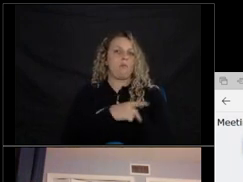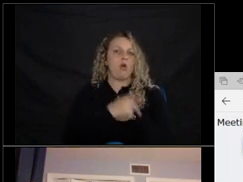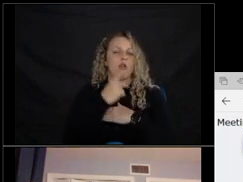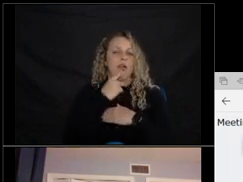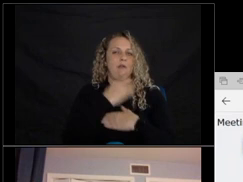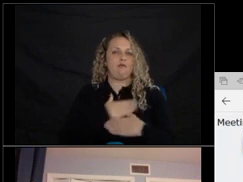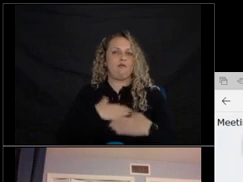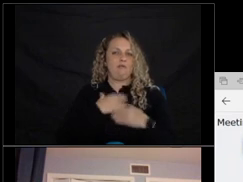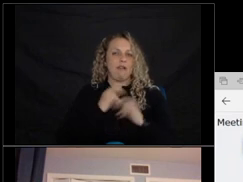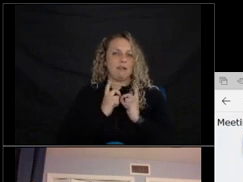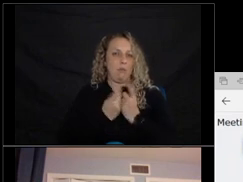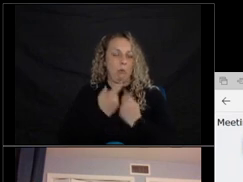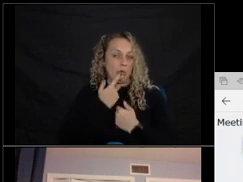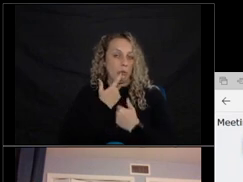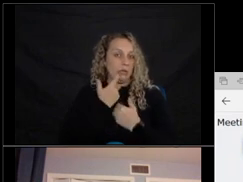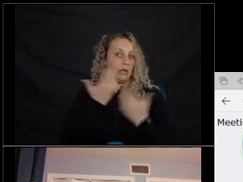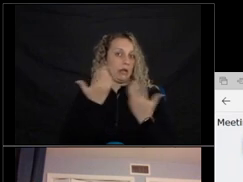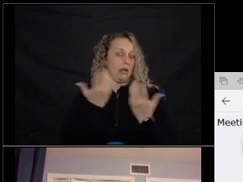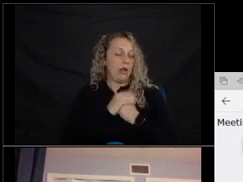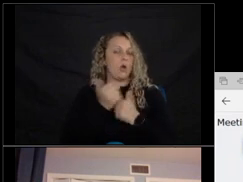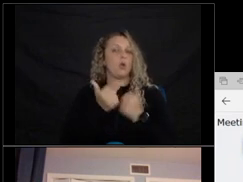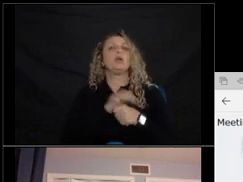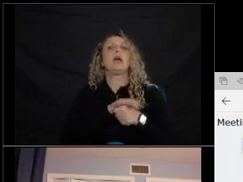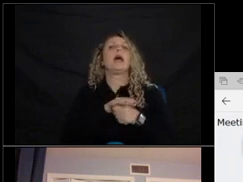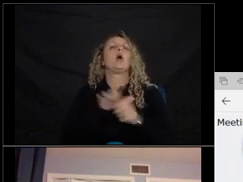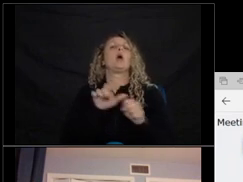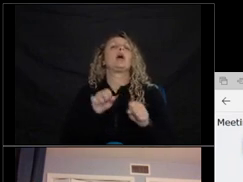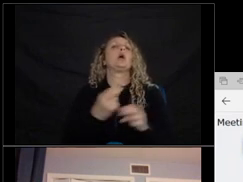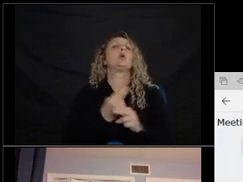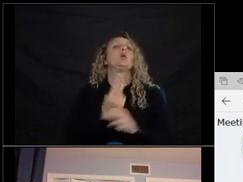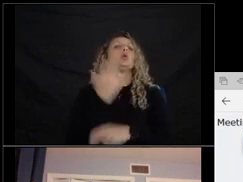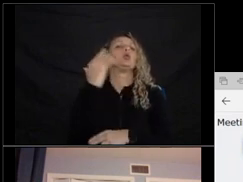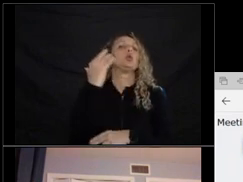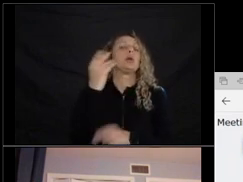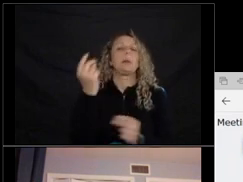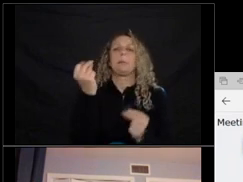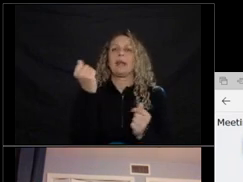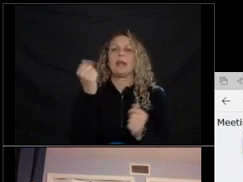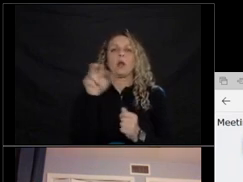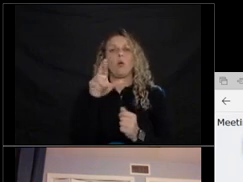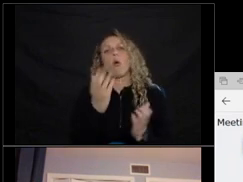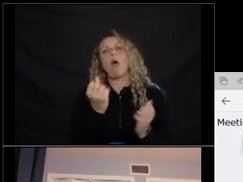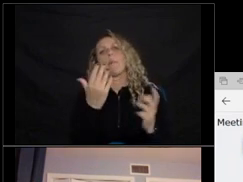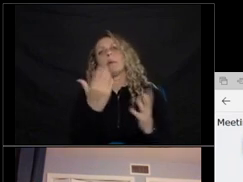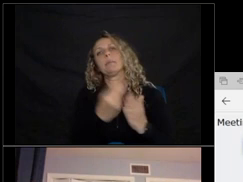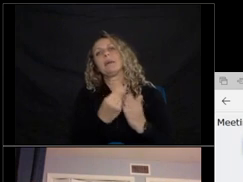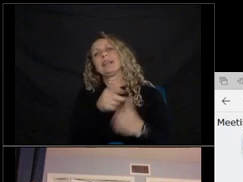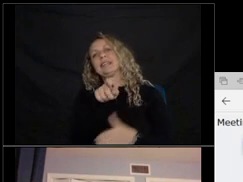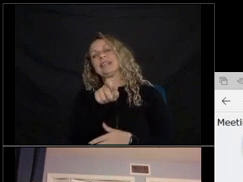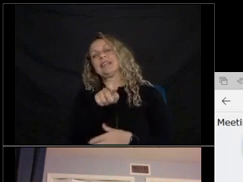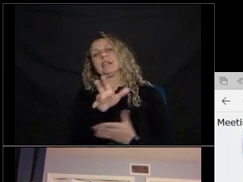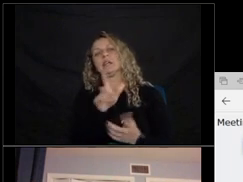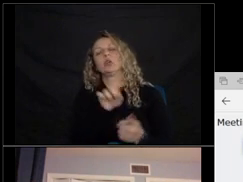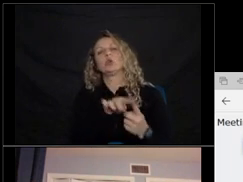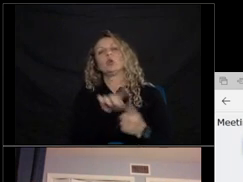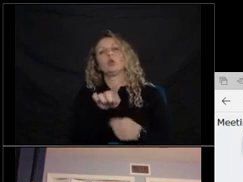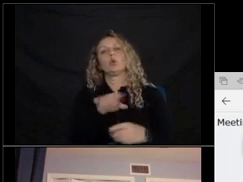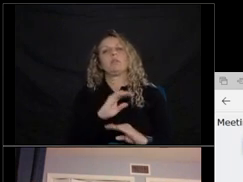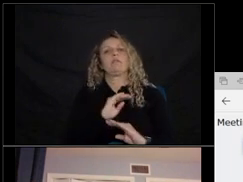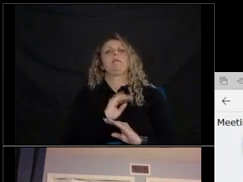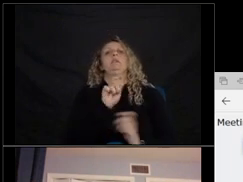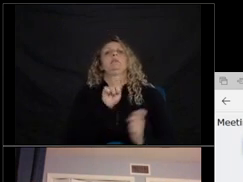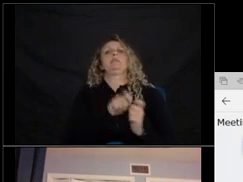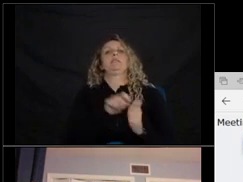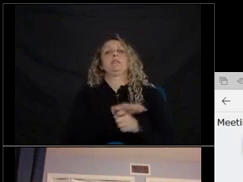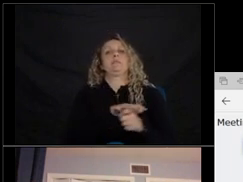department to say, you know, which areas can use the trees immediately or how much money is needed to fulfill a